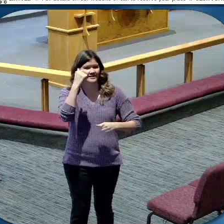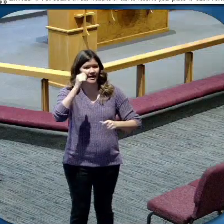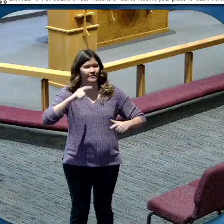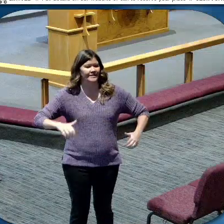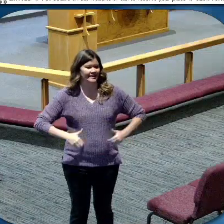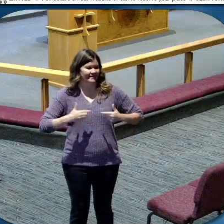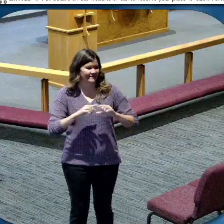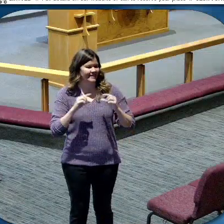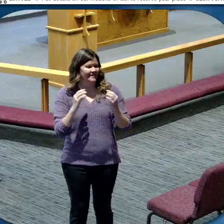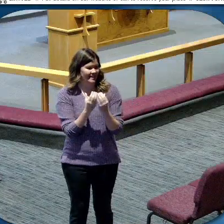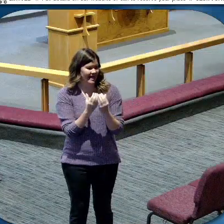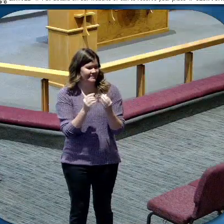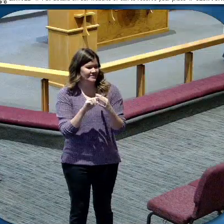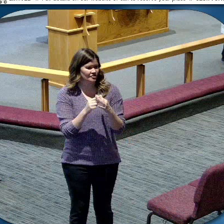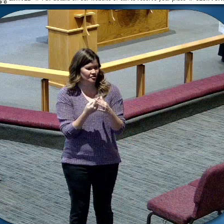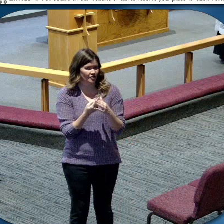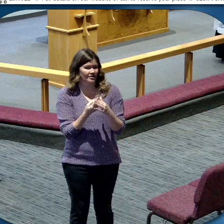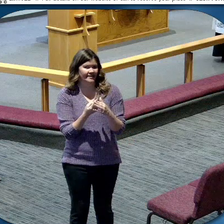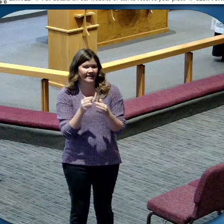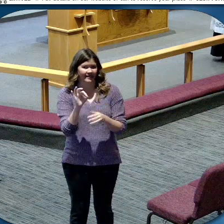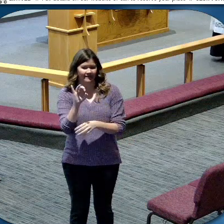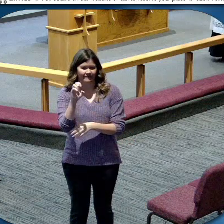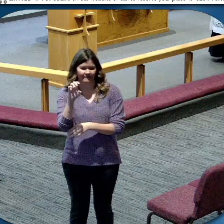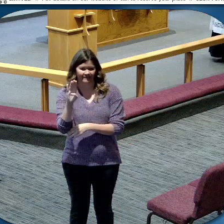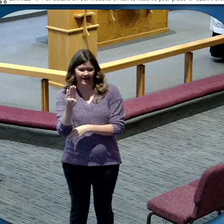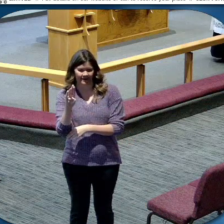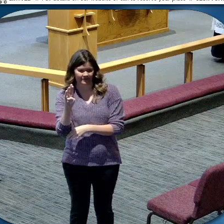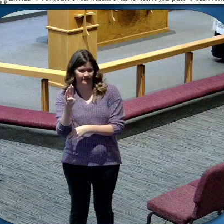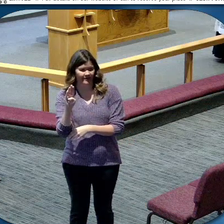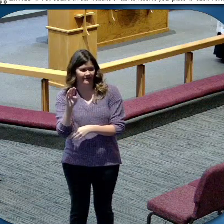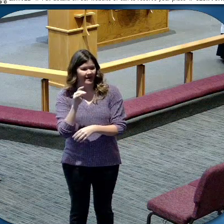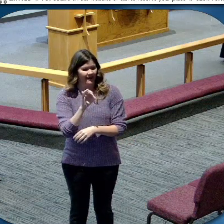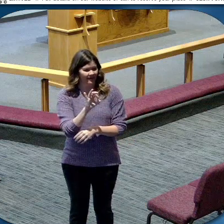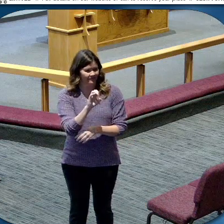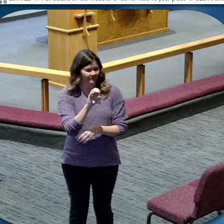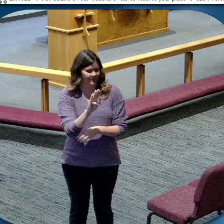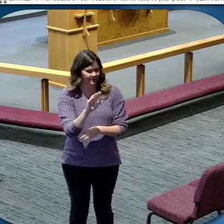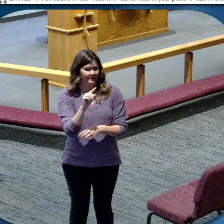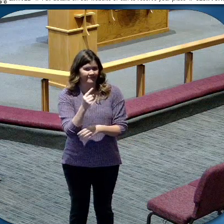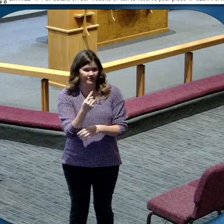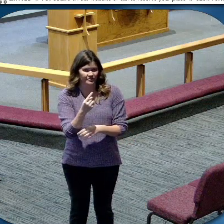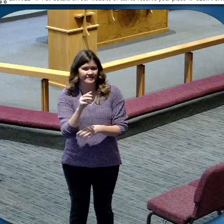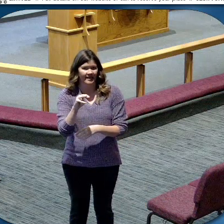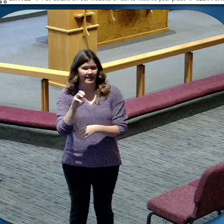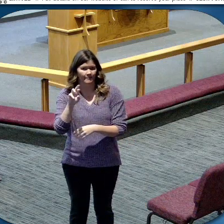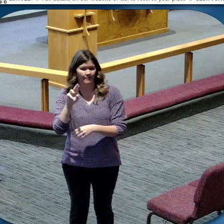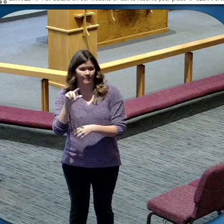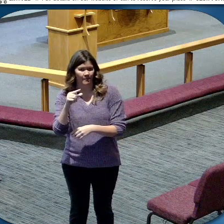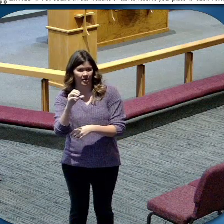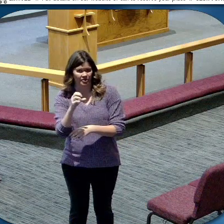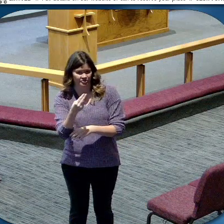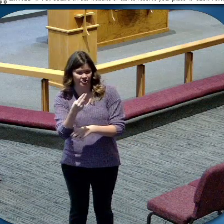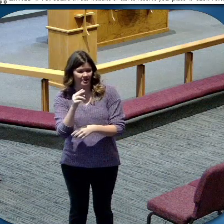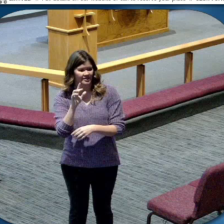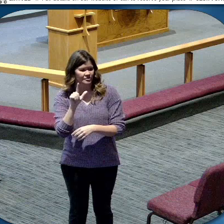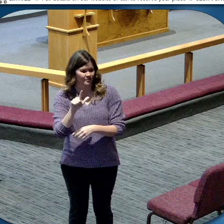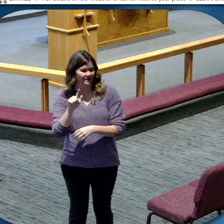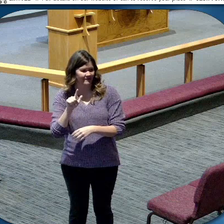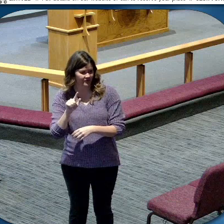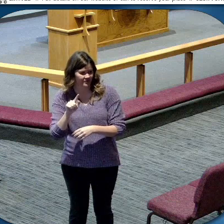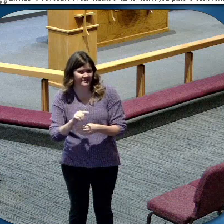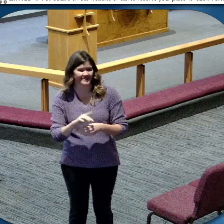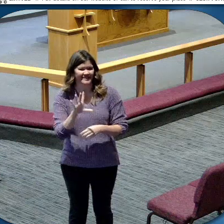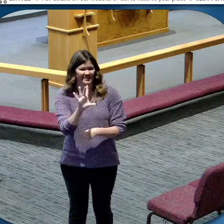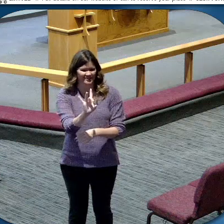living class that's going to start in February. February 1st through March 21st. There are 8 classes. It's a matter